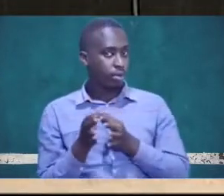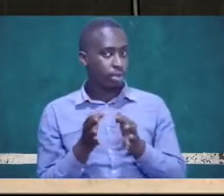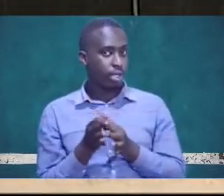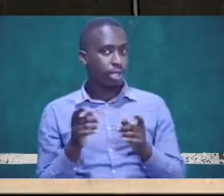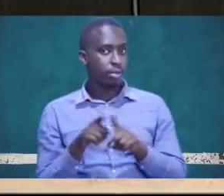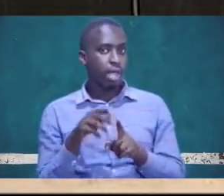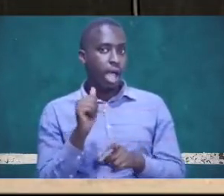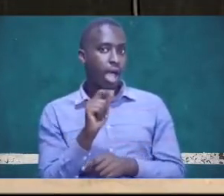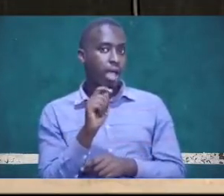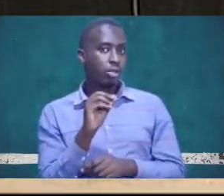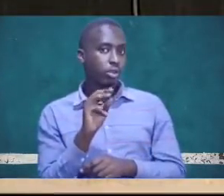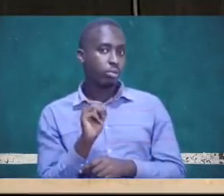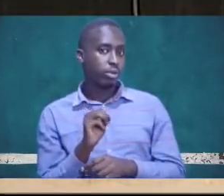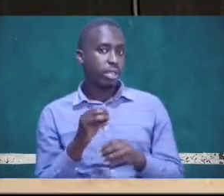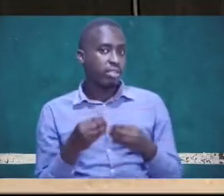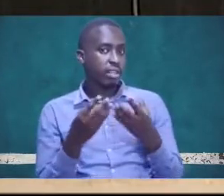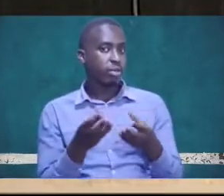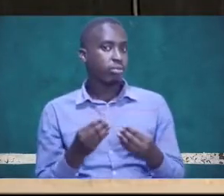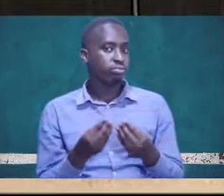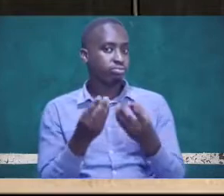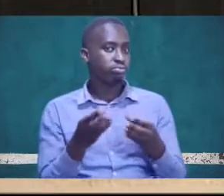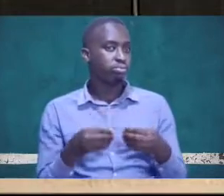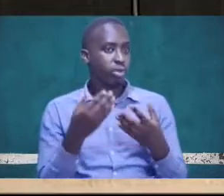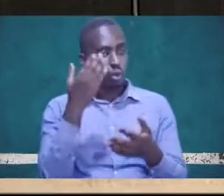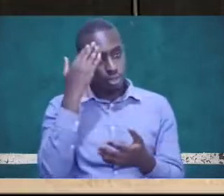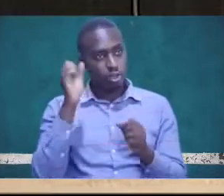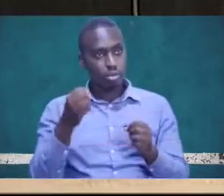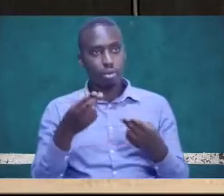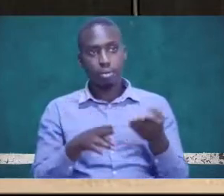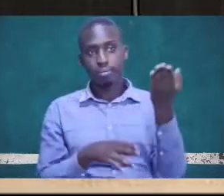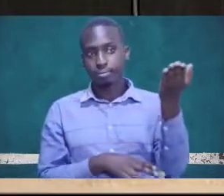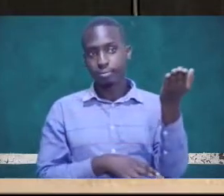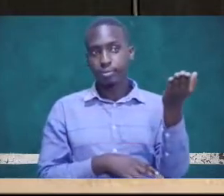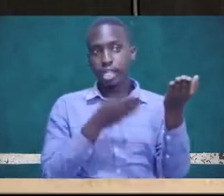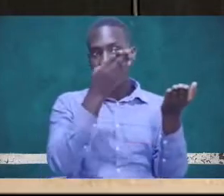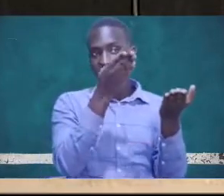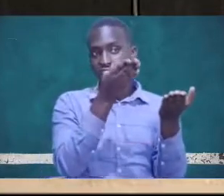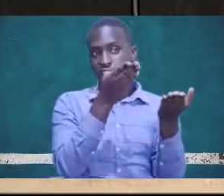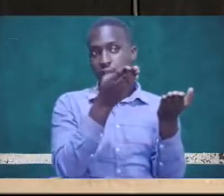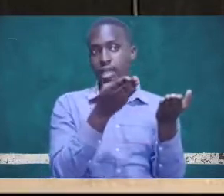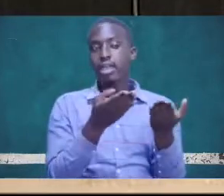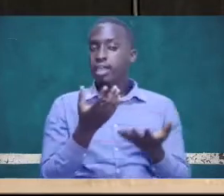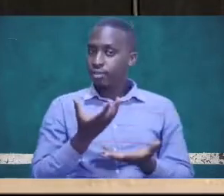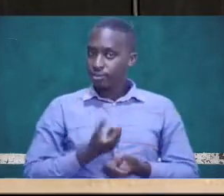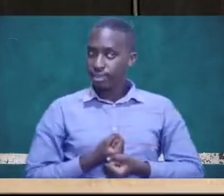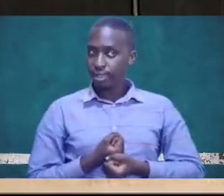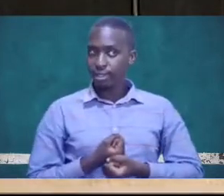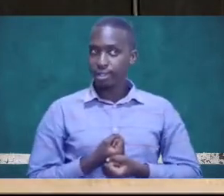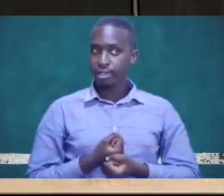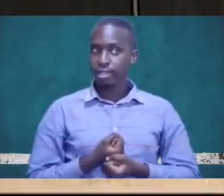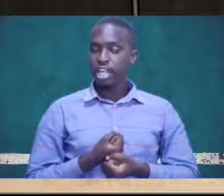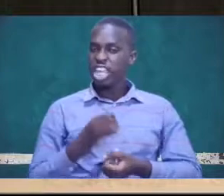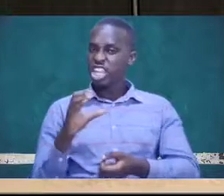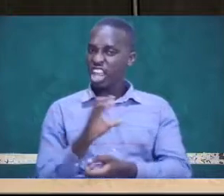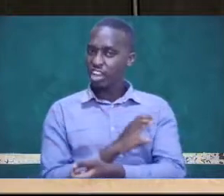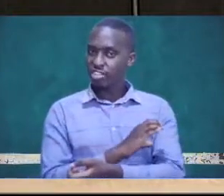the atom being produced to be here. So this one is having an